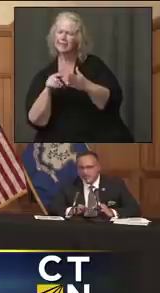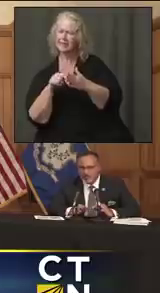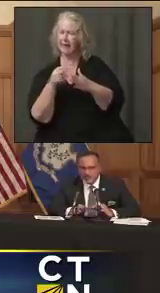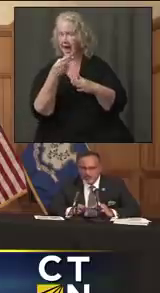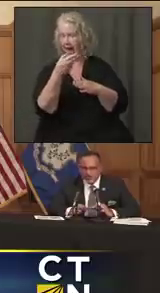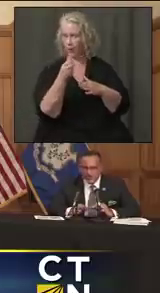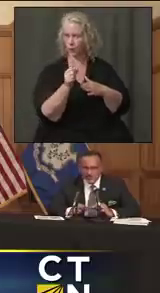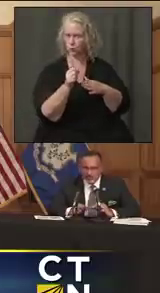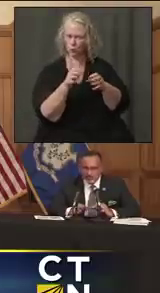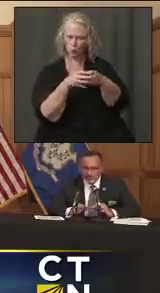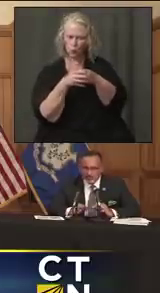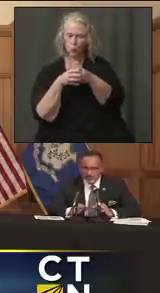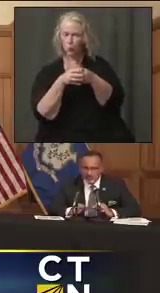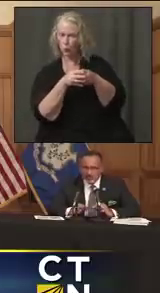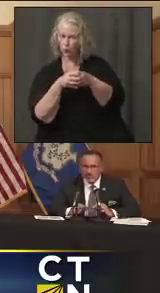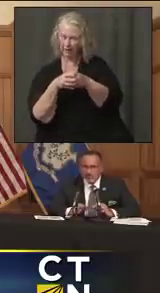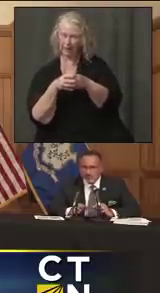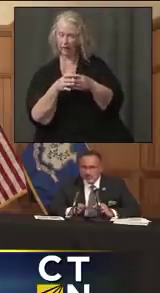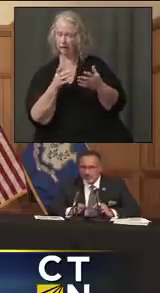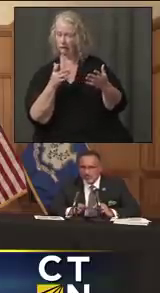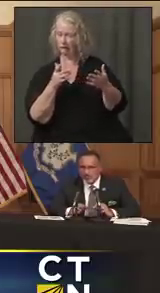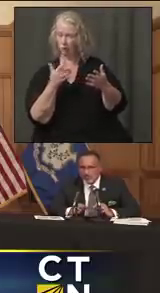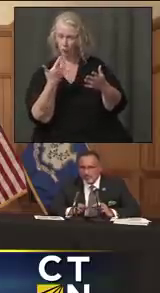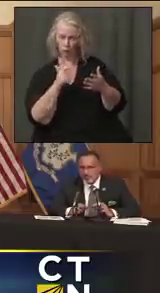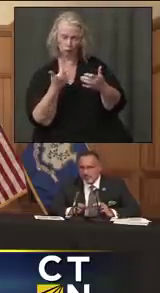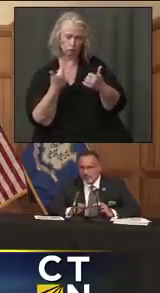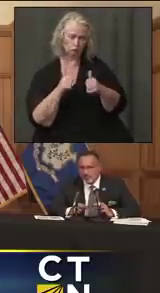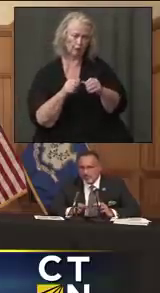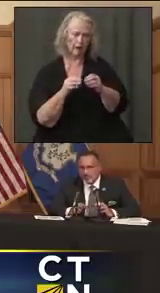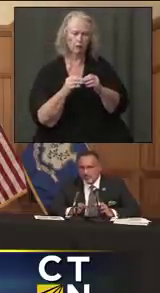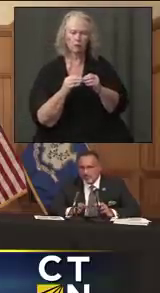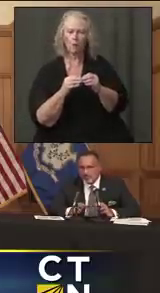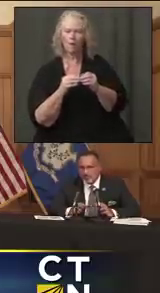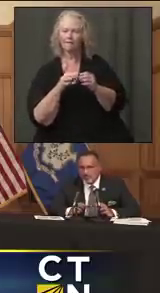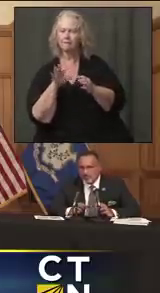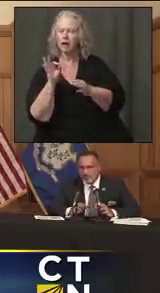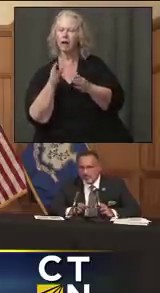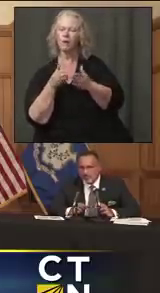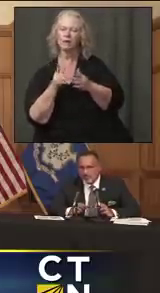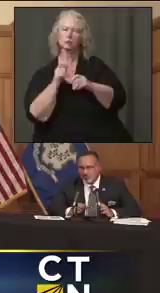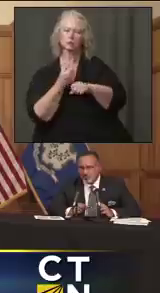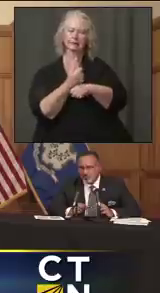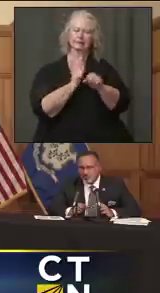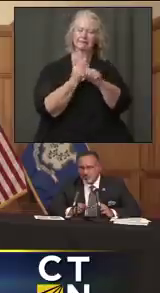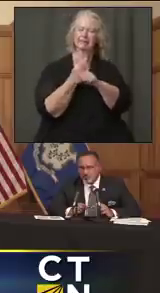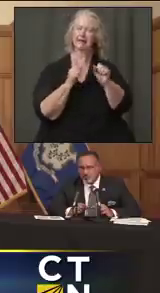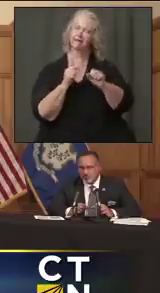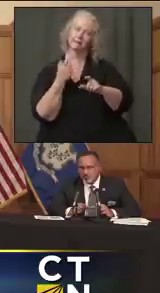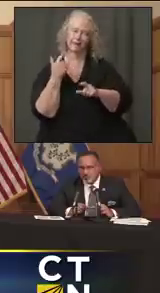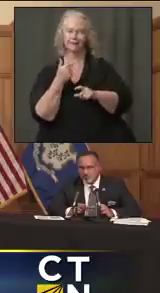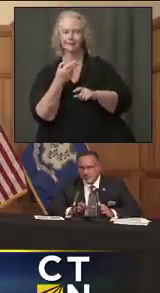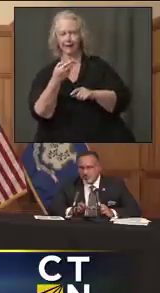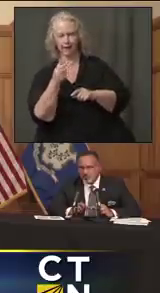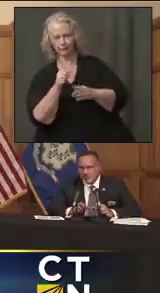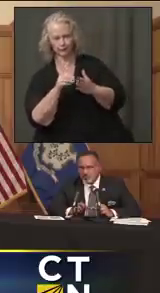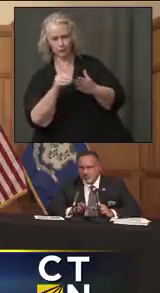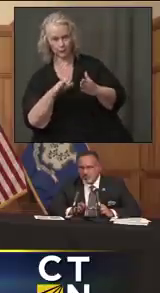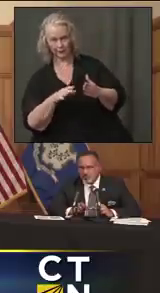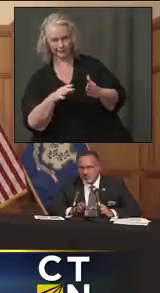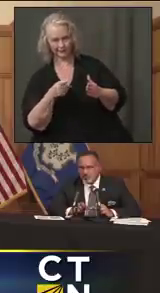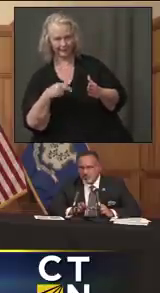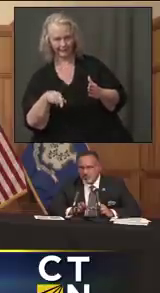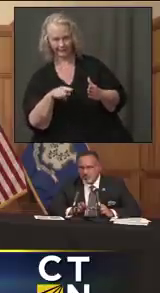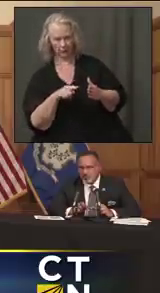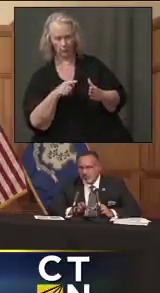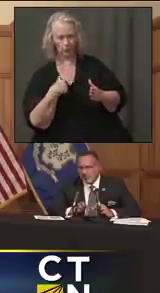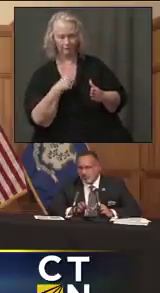wondered if there will be any additional safety precautions for high school students, since they won't all